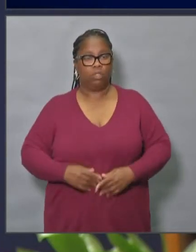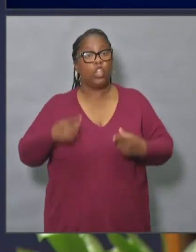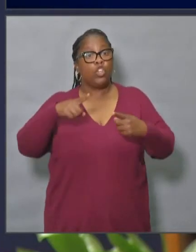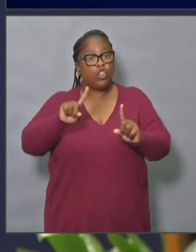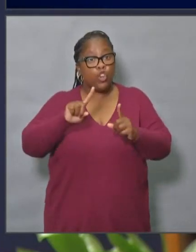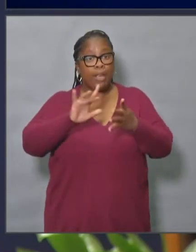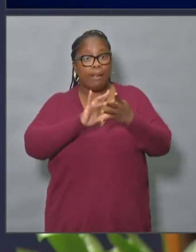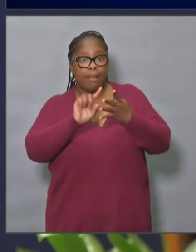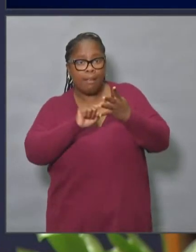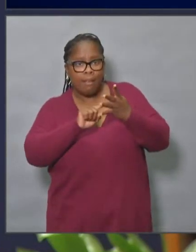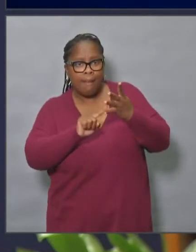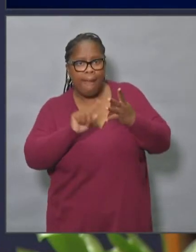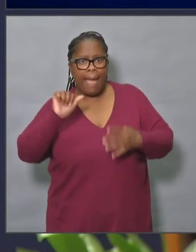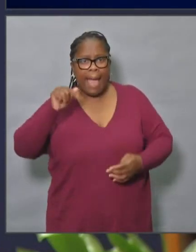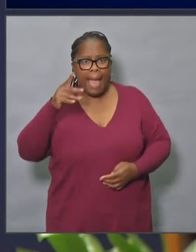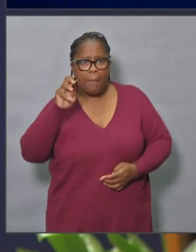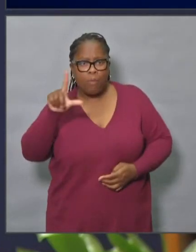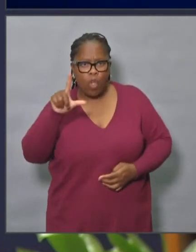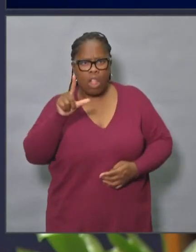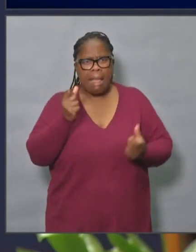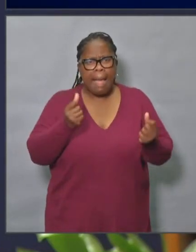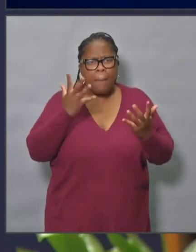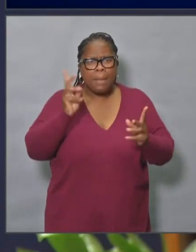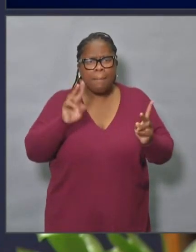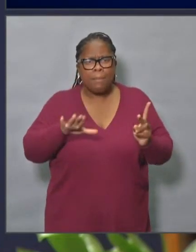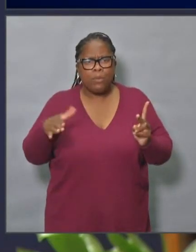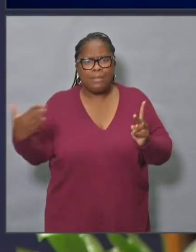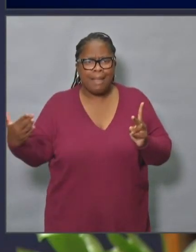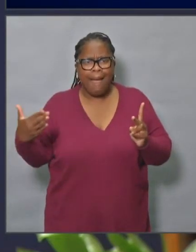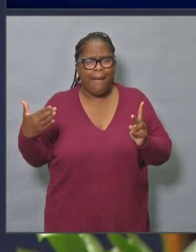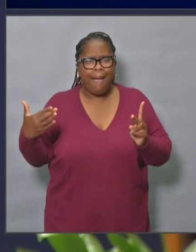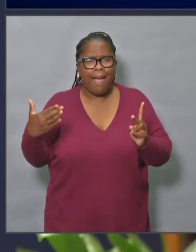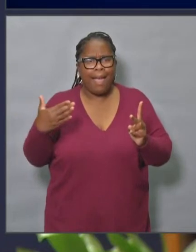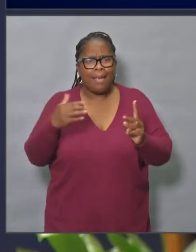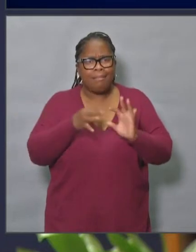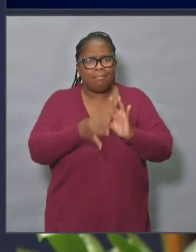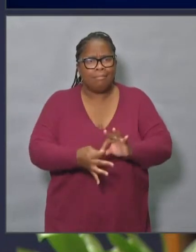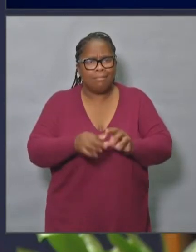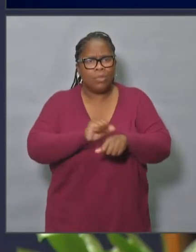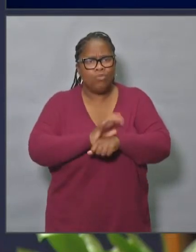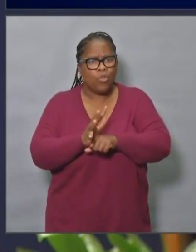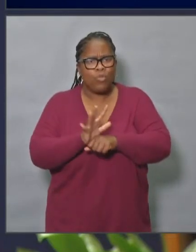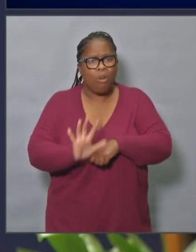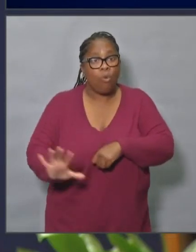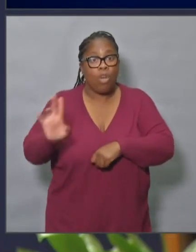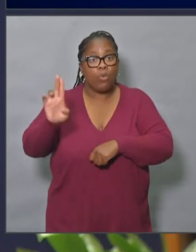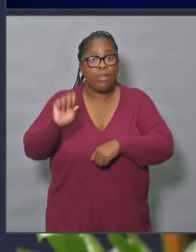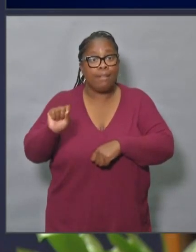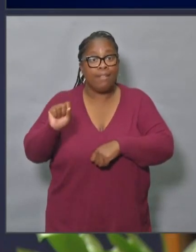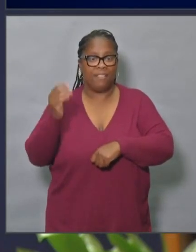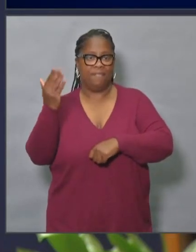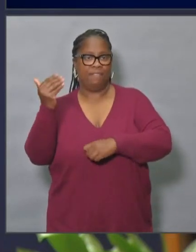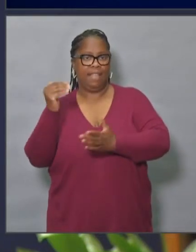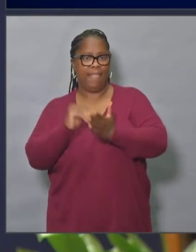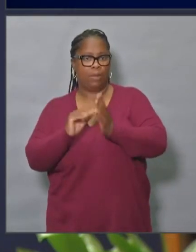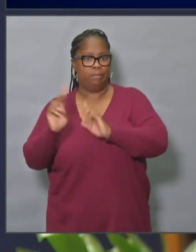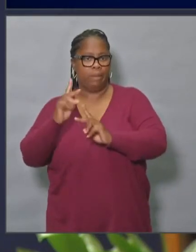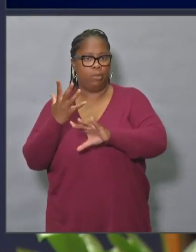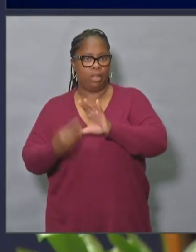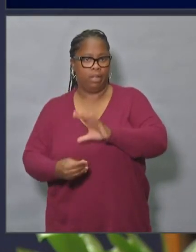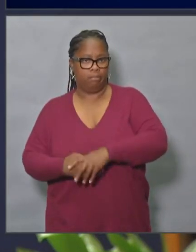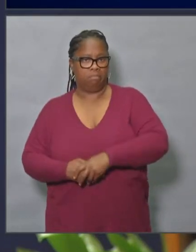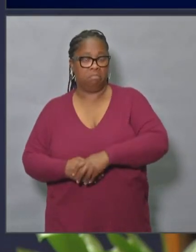the counted deaths for COVID-19 in the United States were 15,000 per week. During a typical peak week of